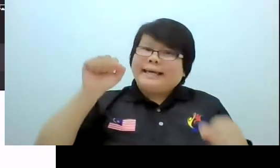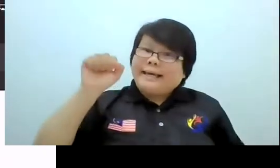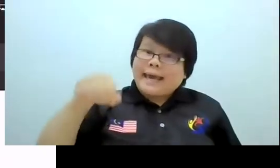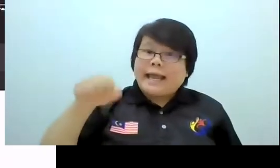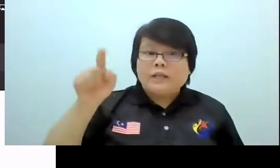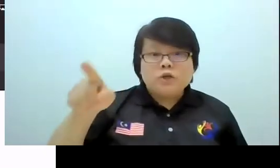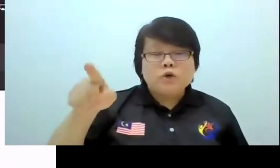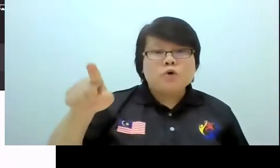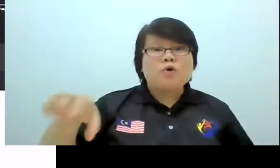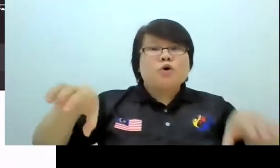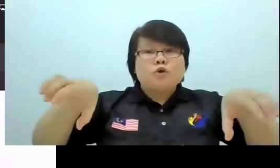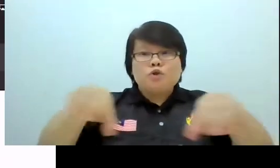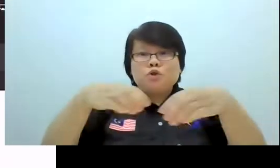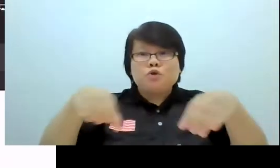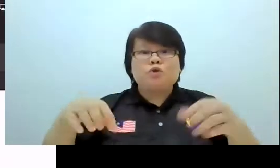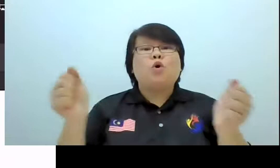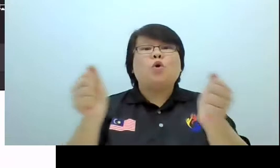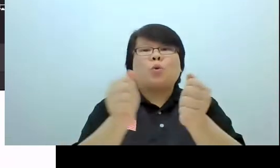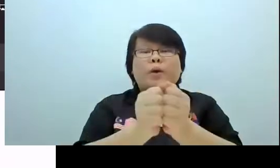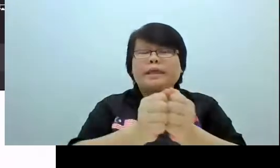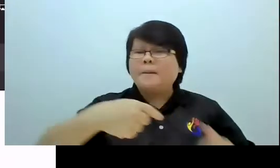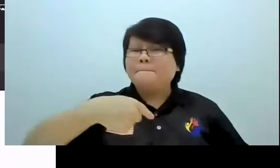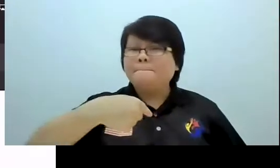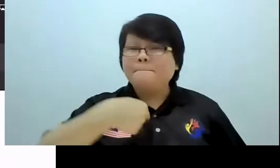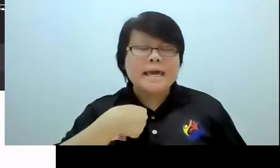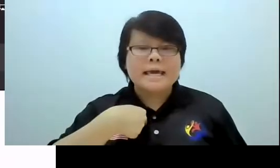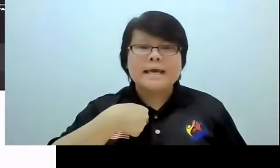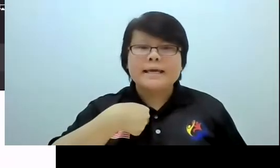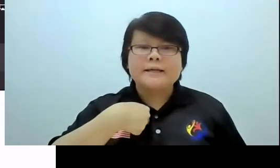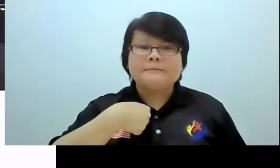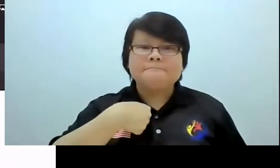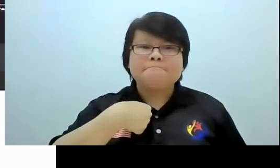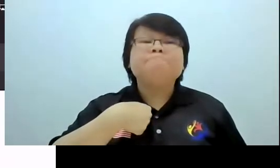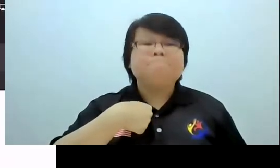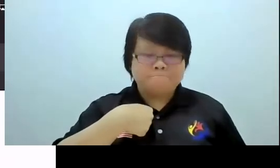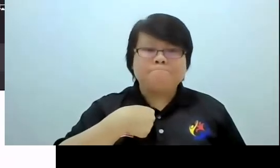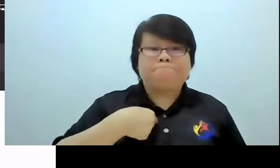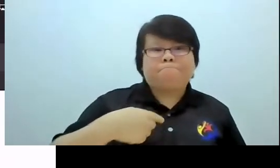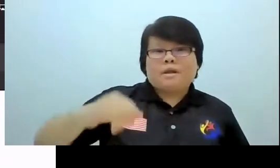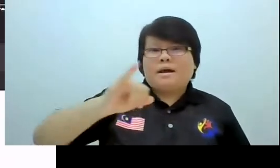What can you do with me?